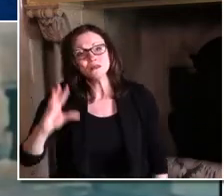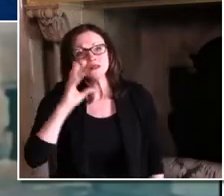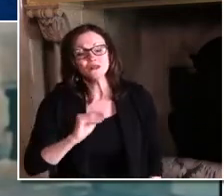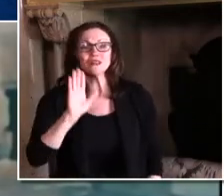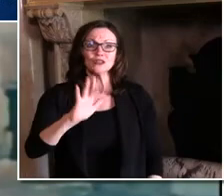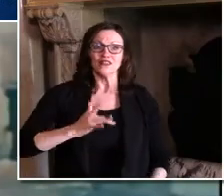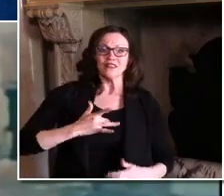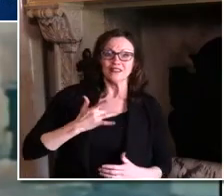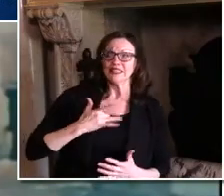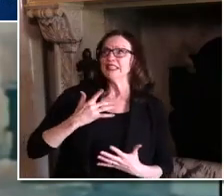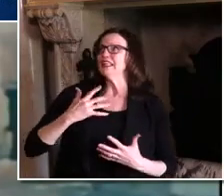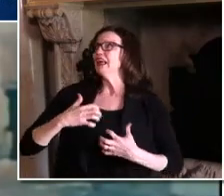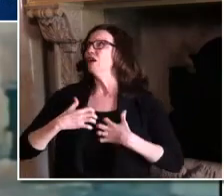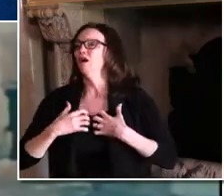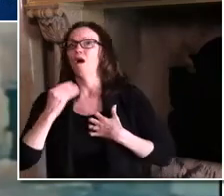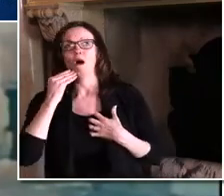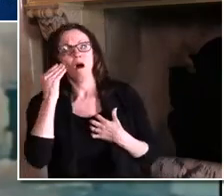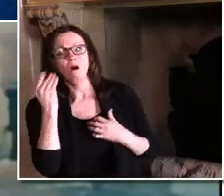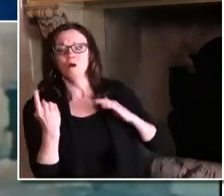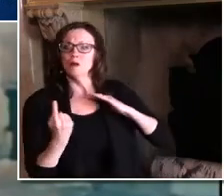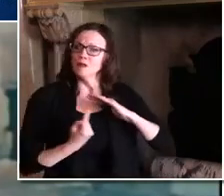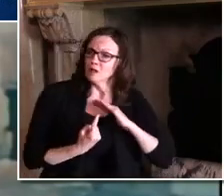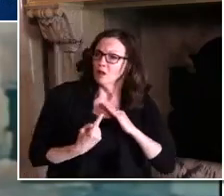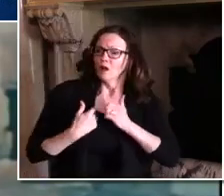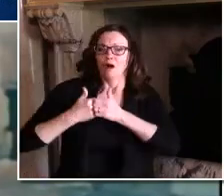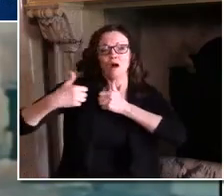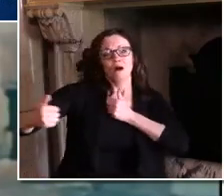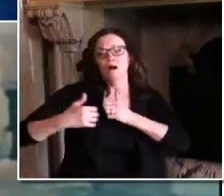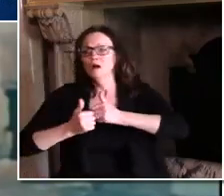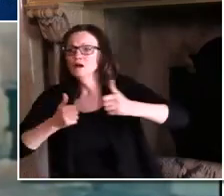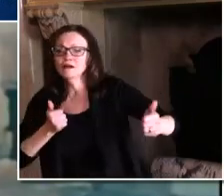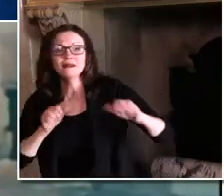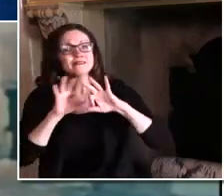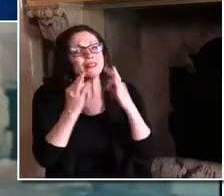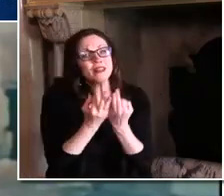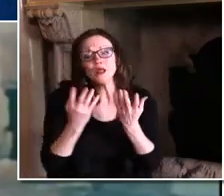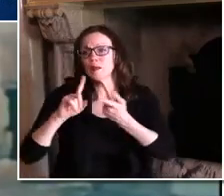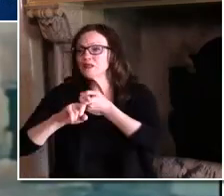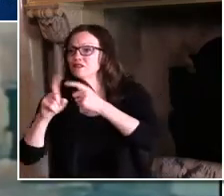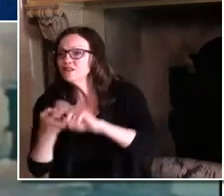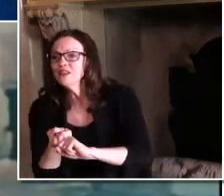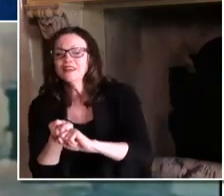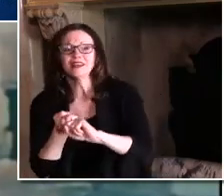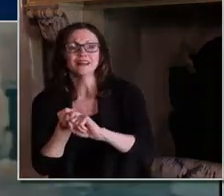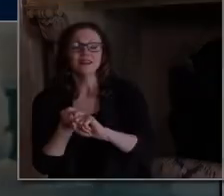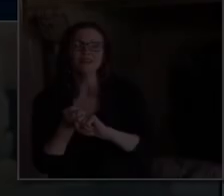can do, and we need to do everything we can to keep each other safe, sane, and healthy.